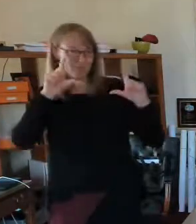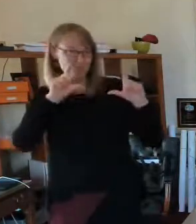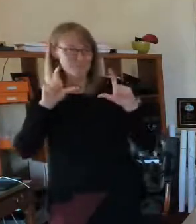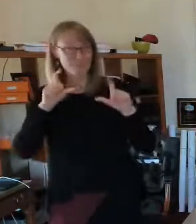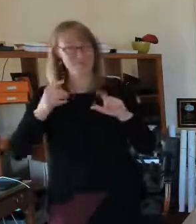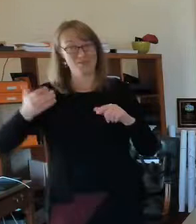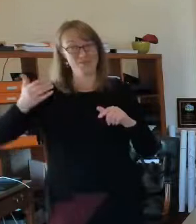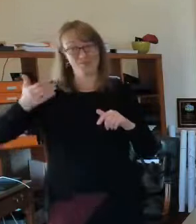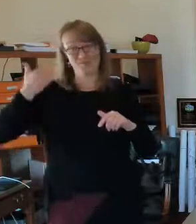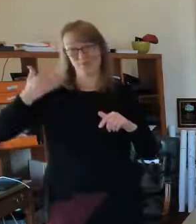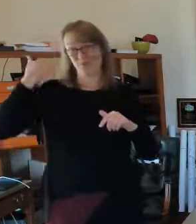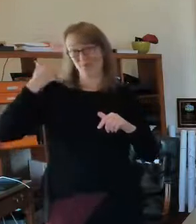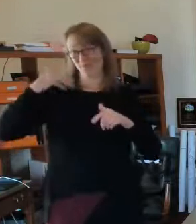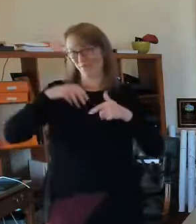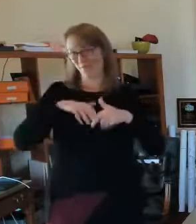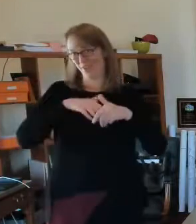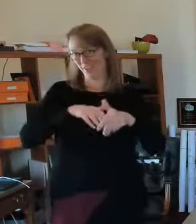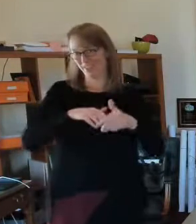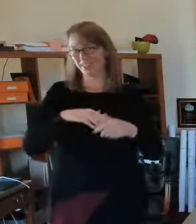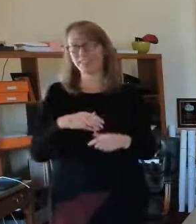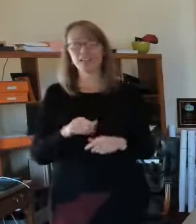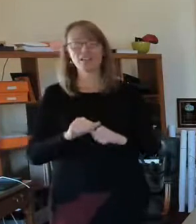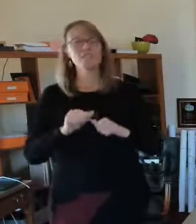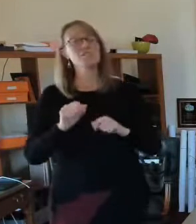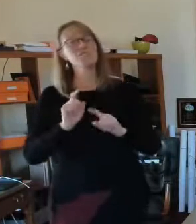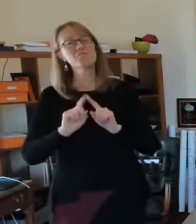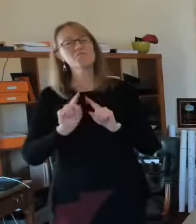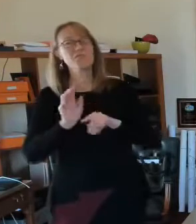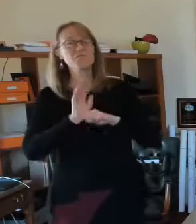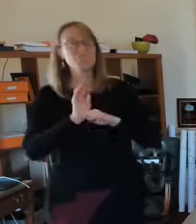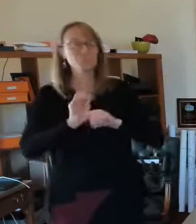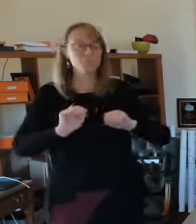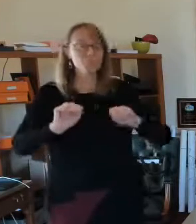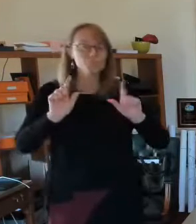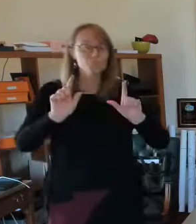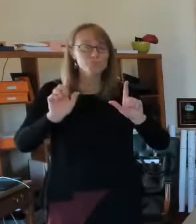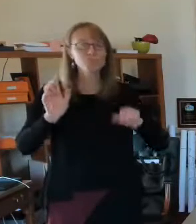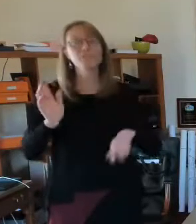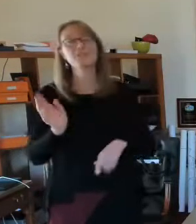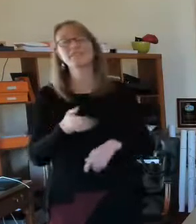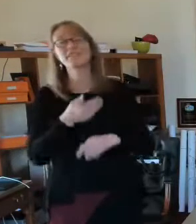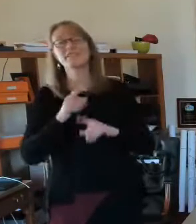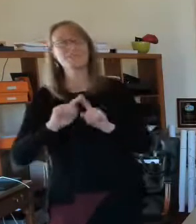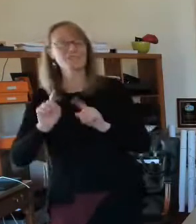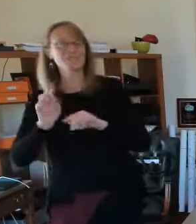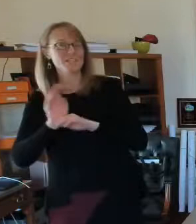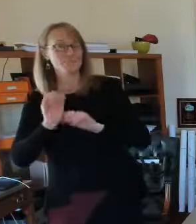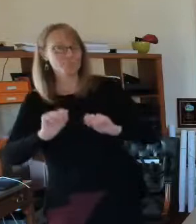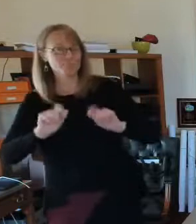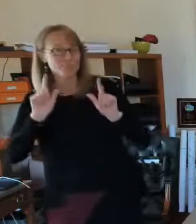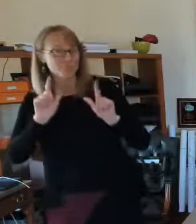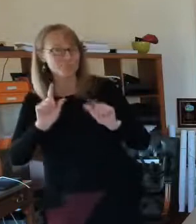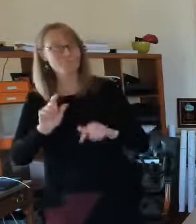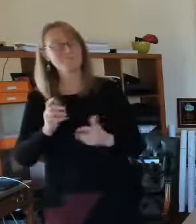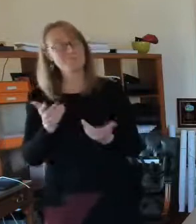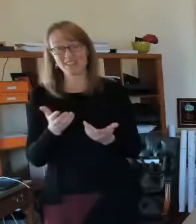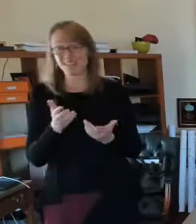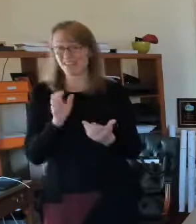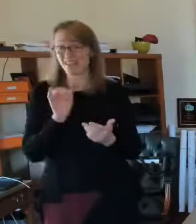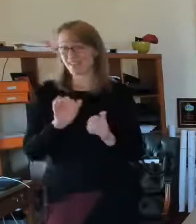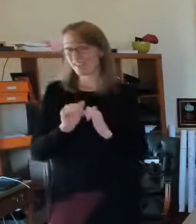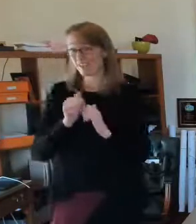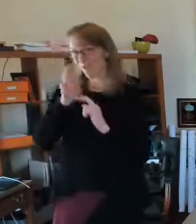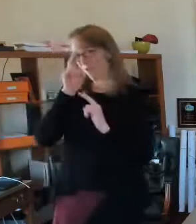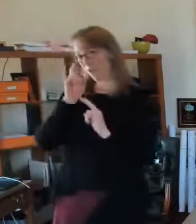videos from various folks to try to honor our veterans the best way we know how during COVID.